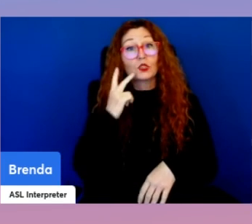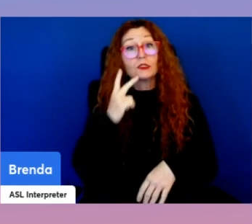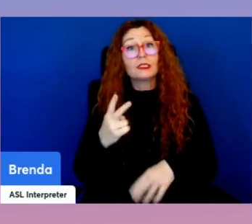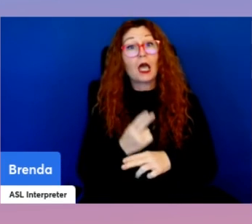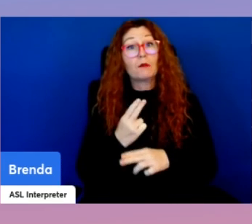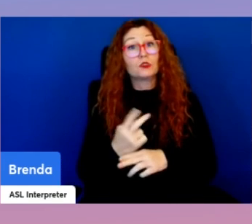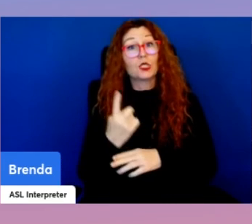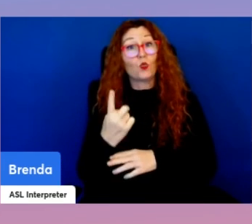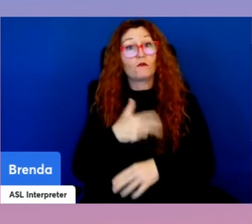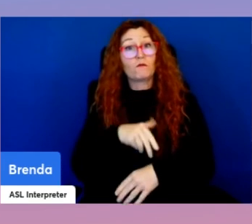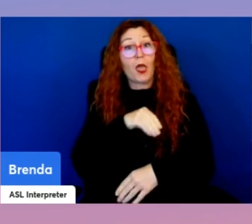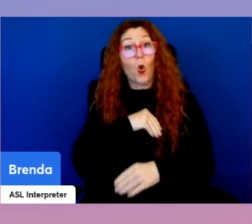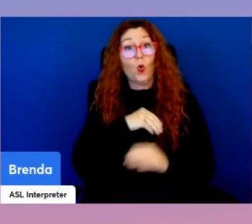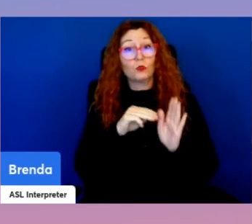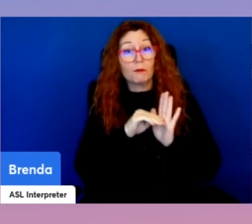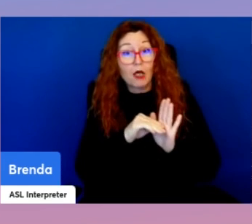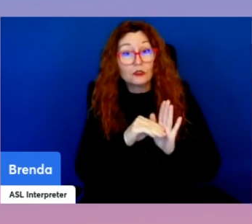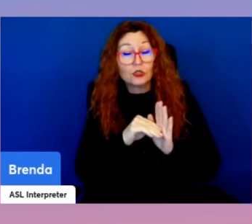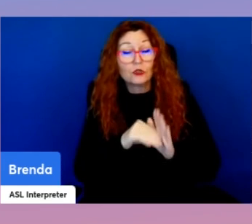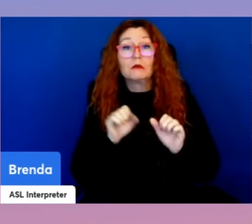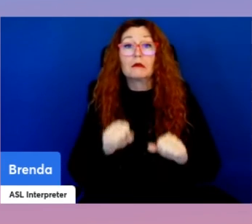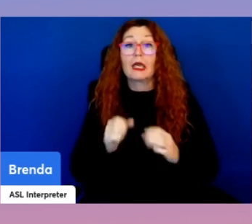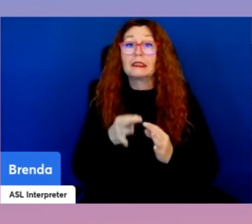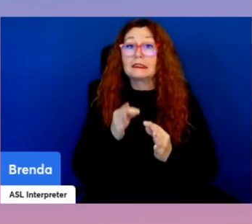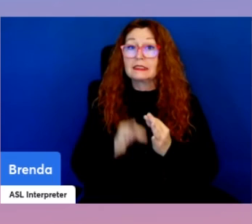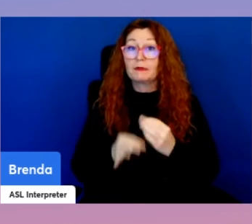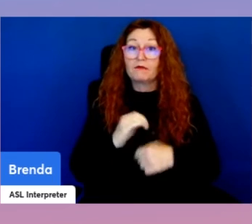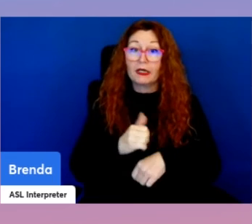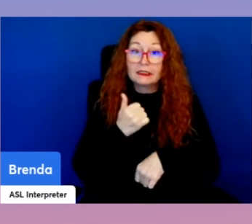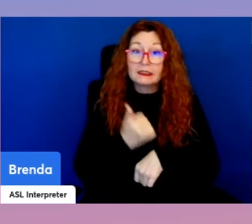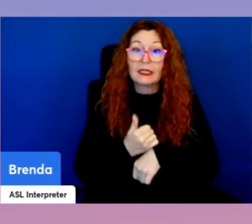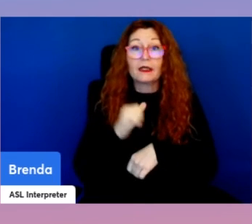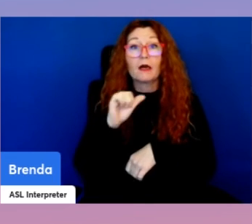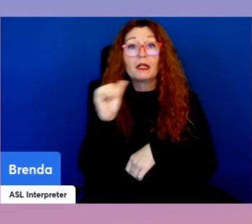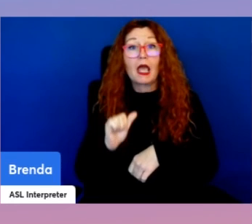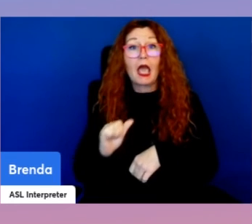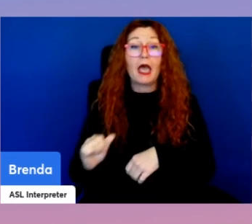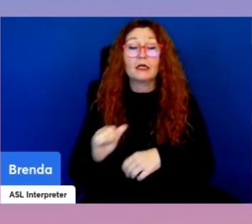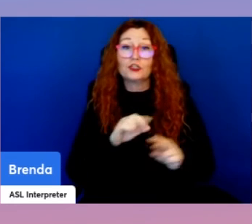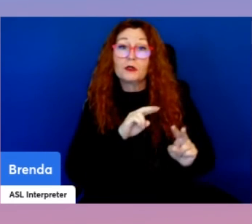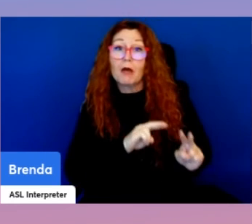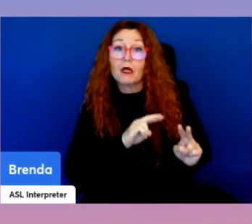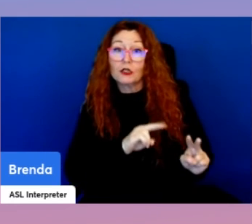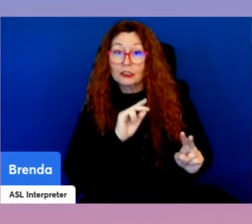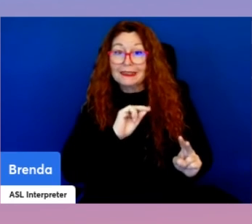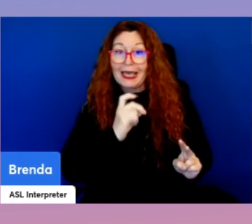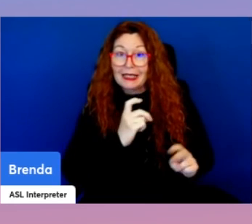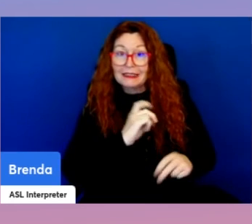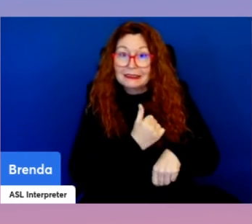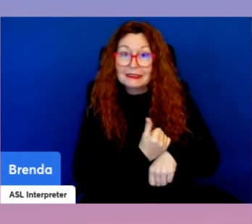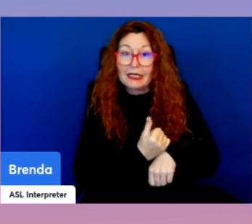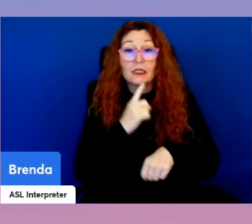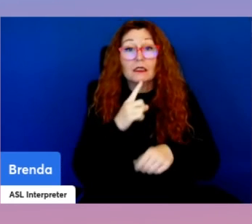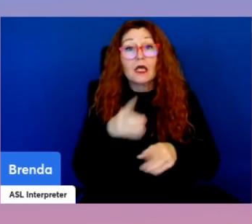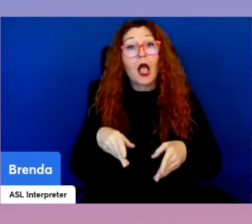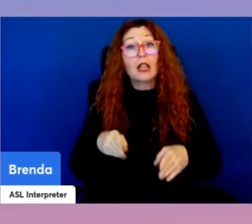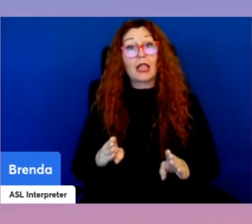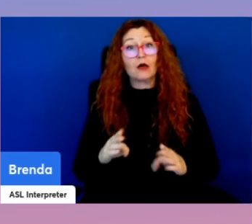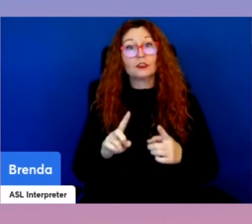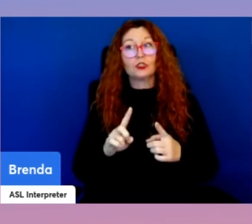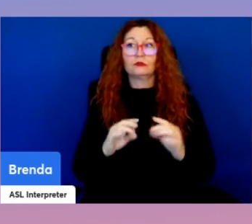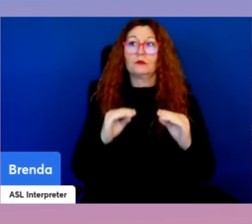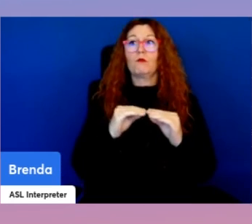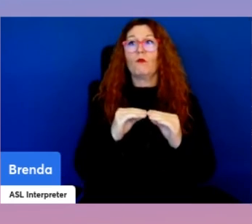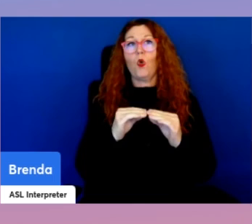modules that kind of simplifies setting up an Azure Monitor diagnostic setting, which allows you to basically, in a more